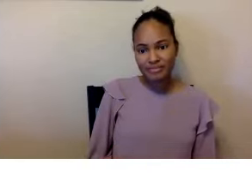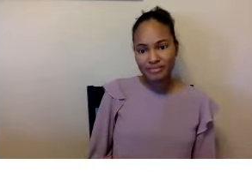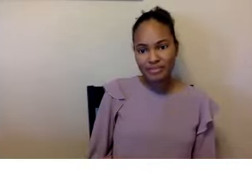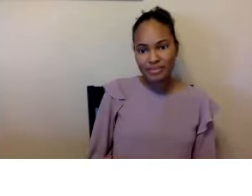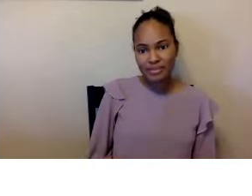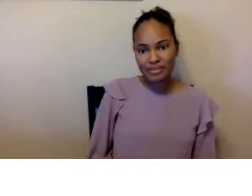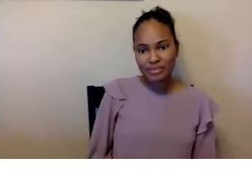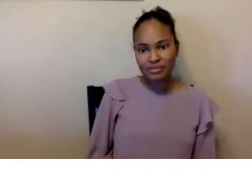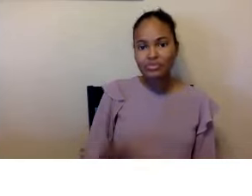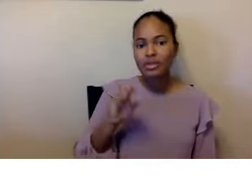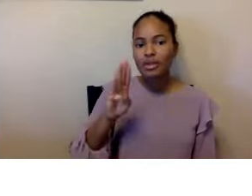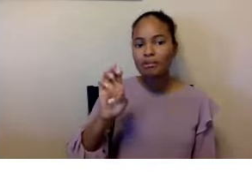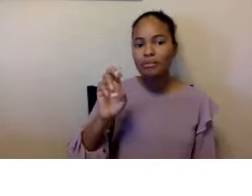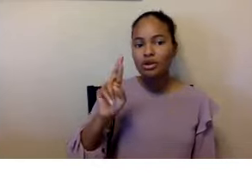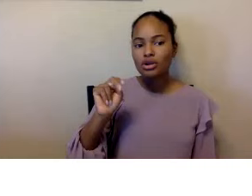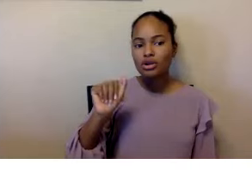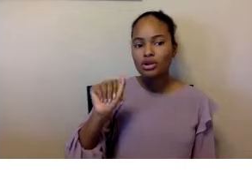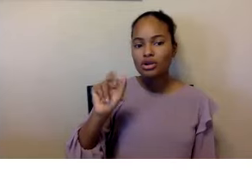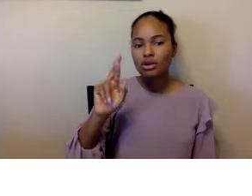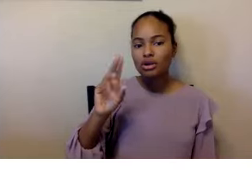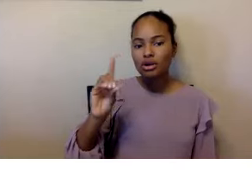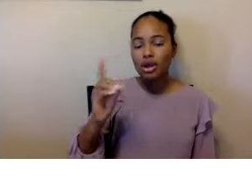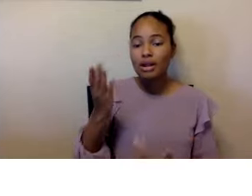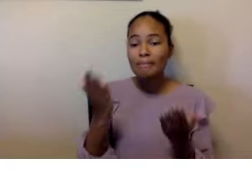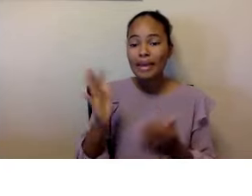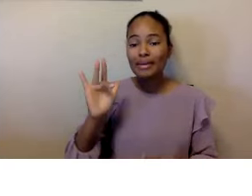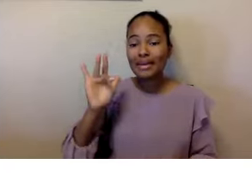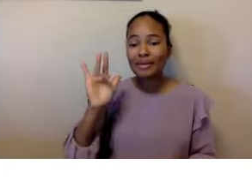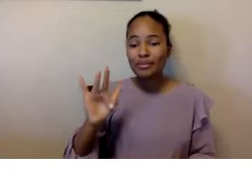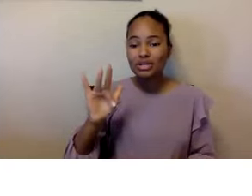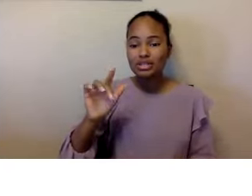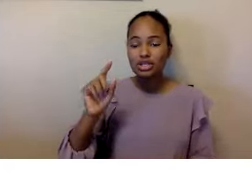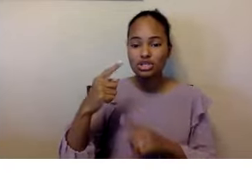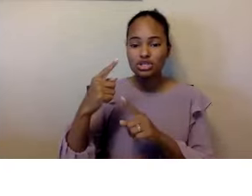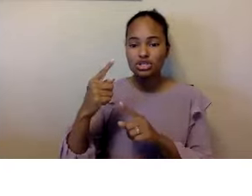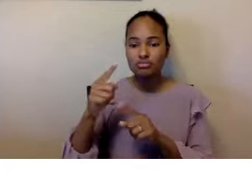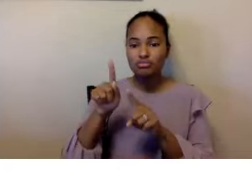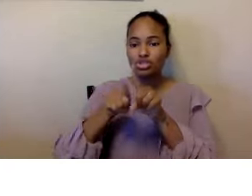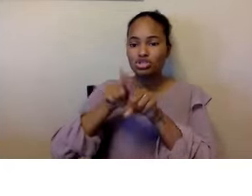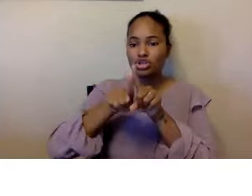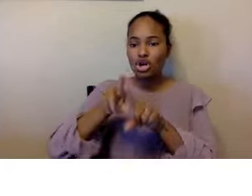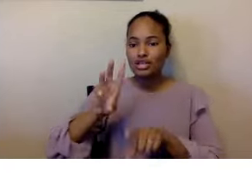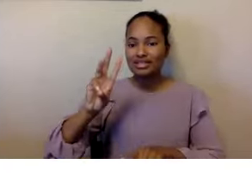Bernard, you might need to press *6 on your phone to unmute.